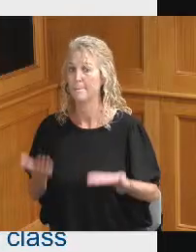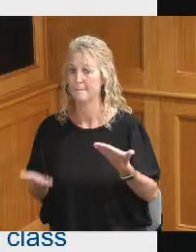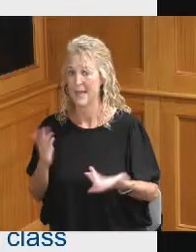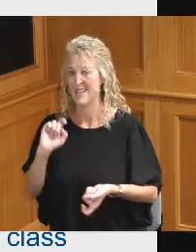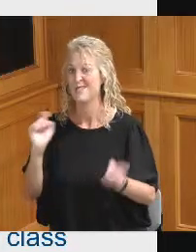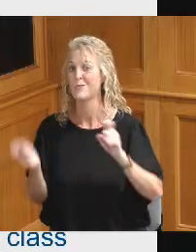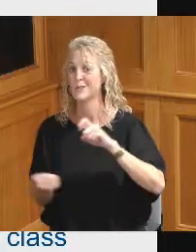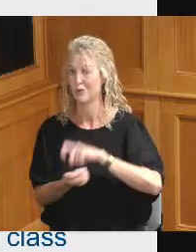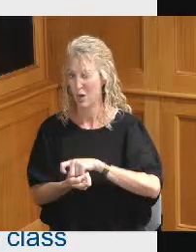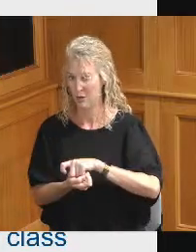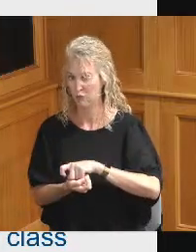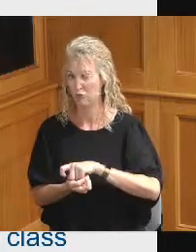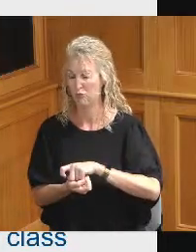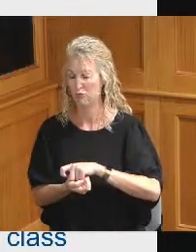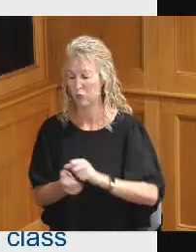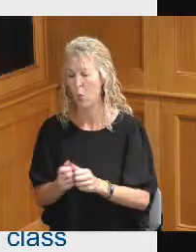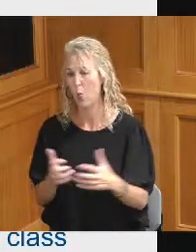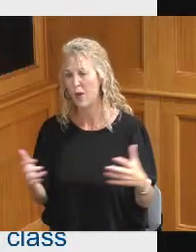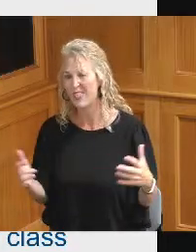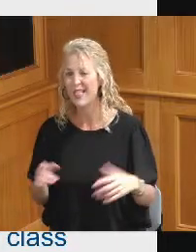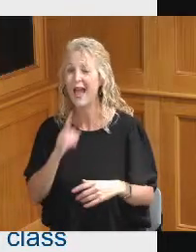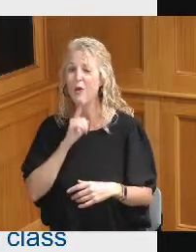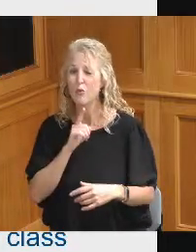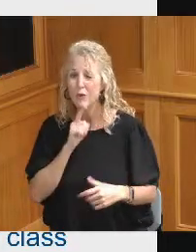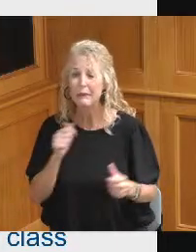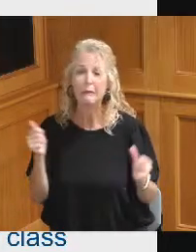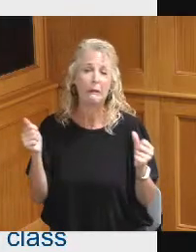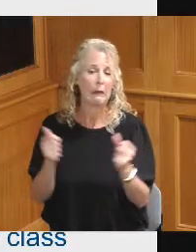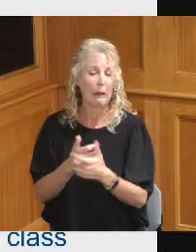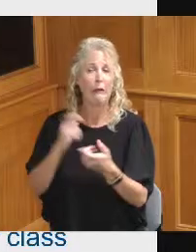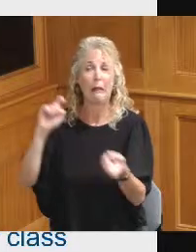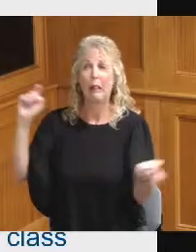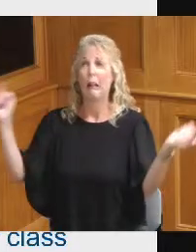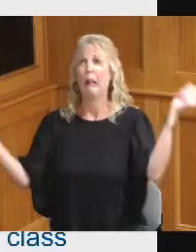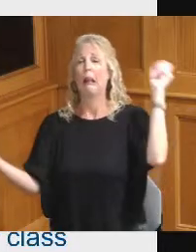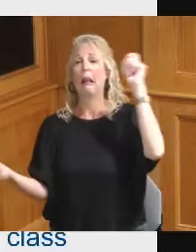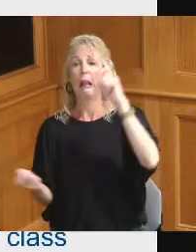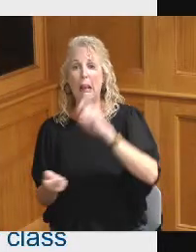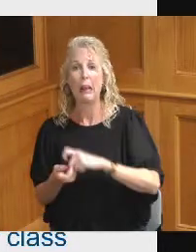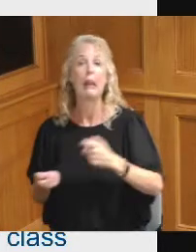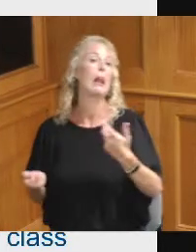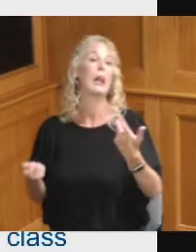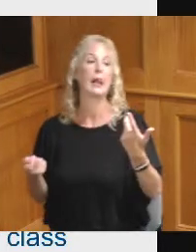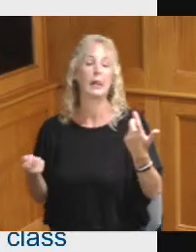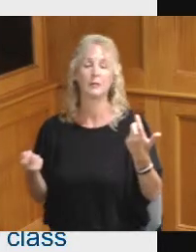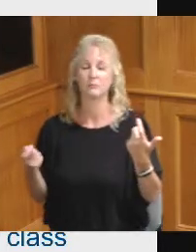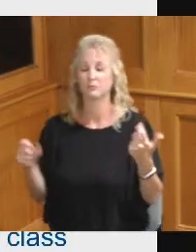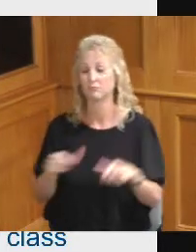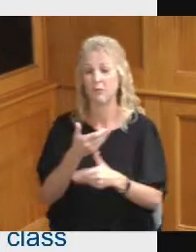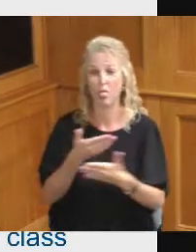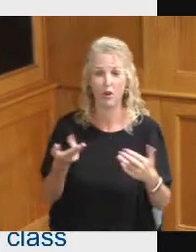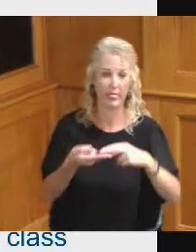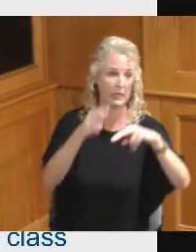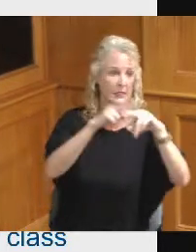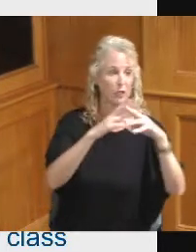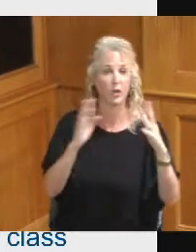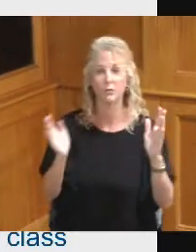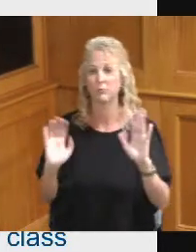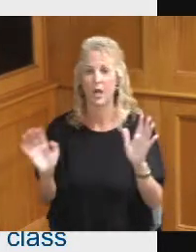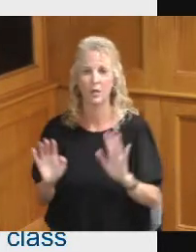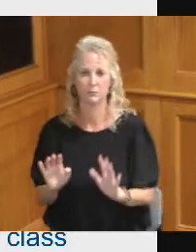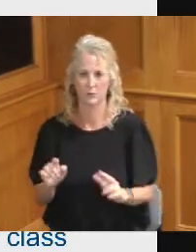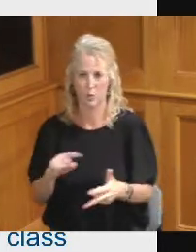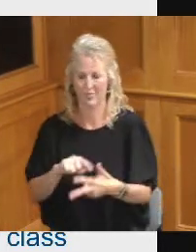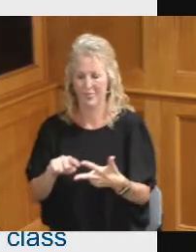changes that could be made without overhauling our rate structure, without increasing the costs on our